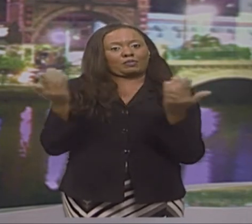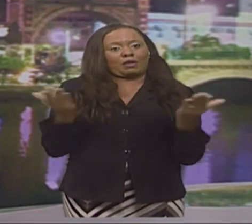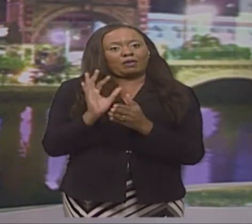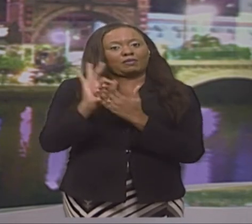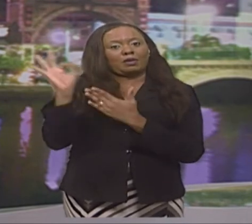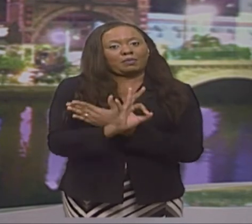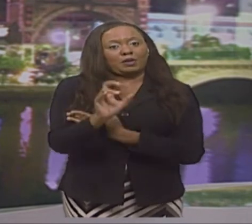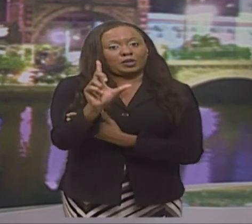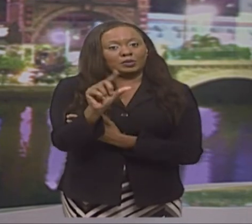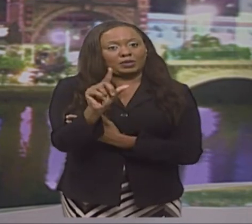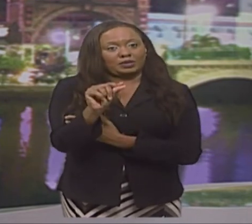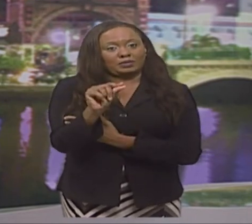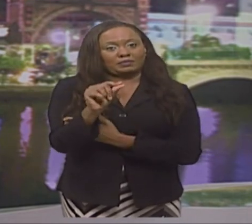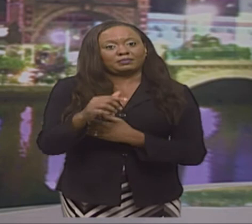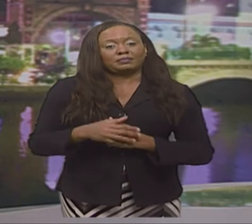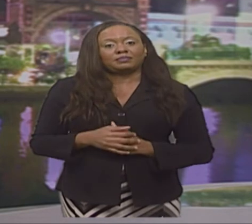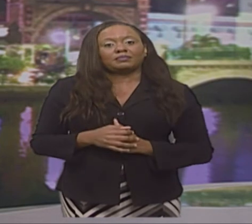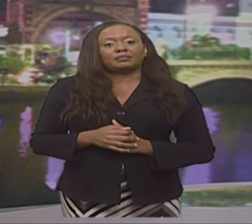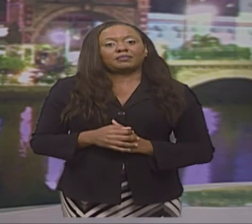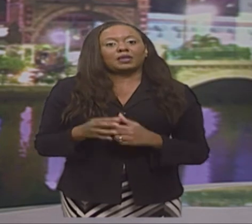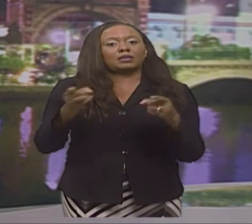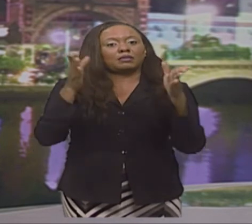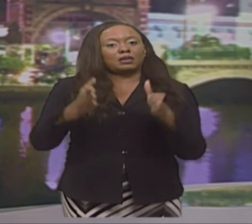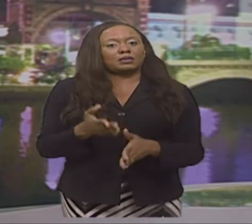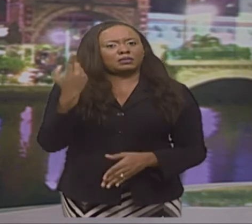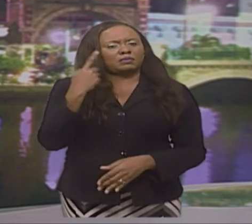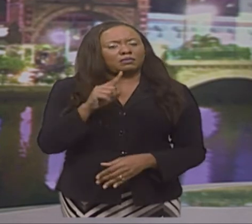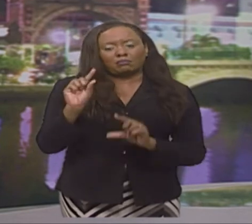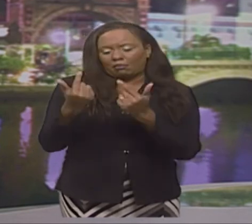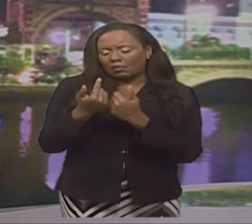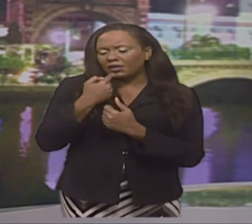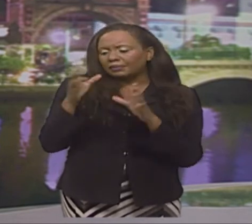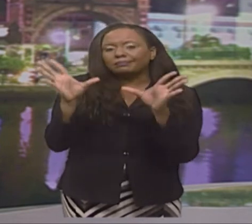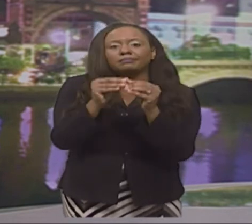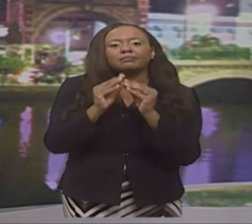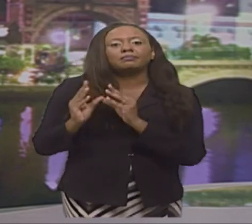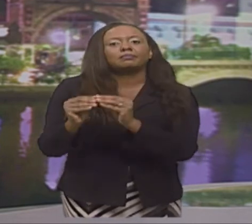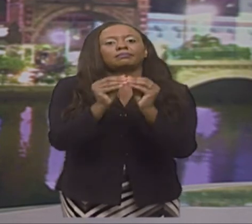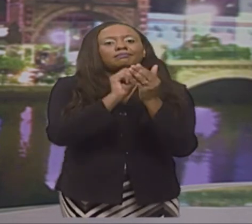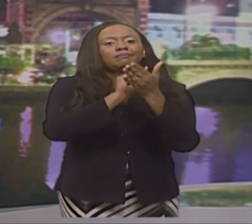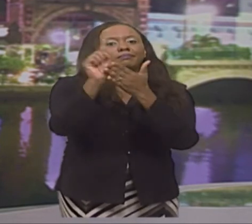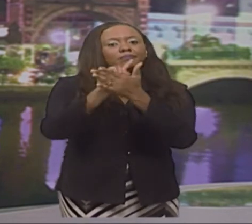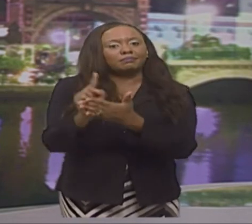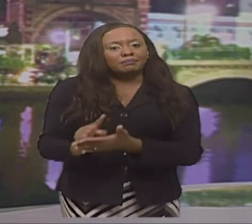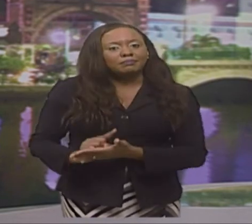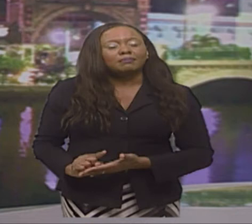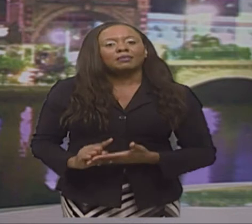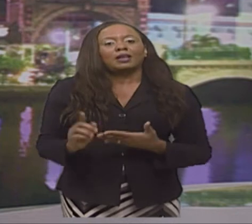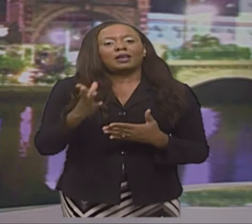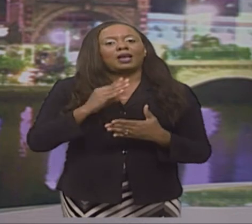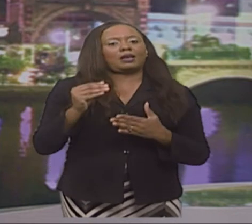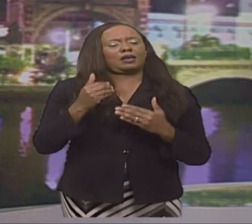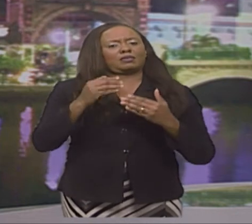20th, 2002. According to National Director of BNI, Curtis Belgrave, meetings are held weekly and referrals are exchanged